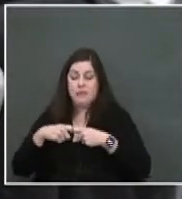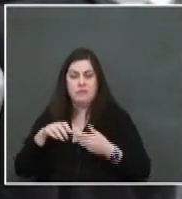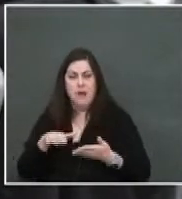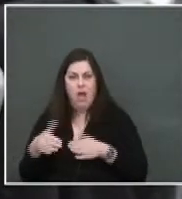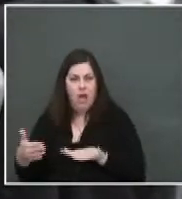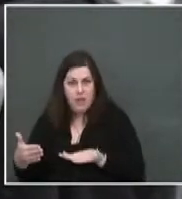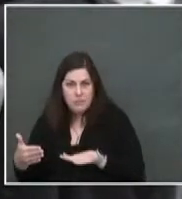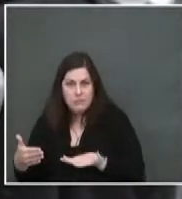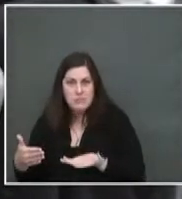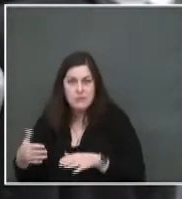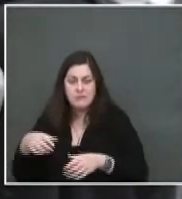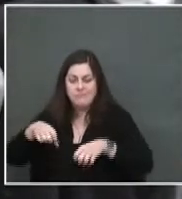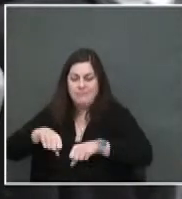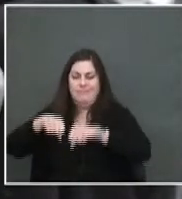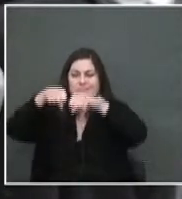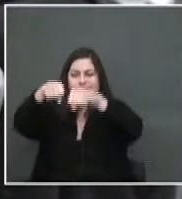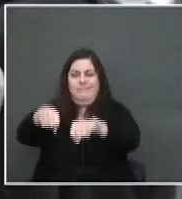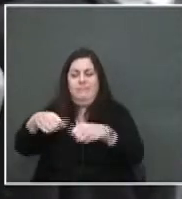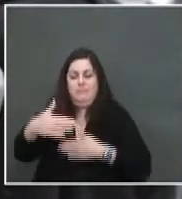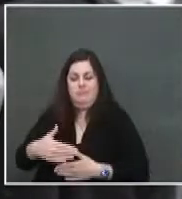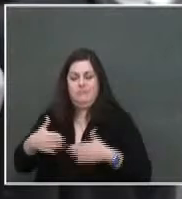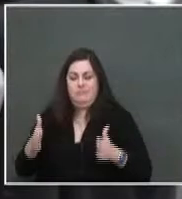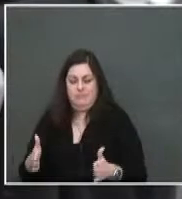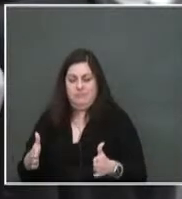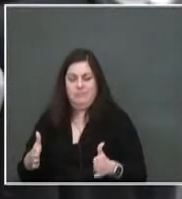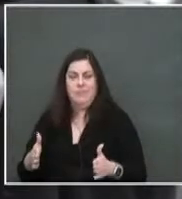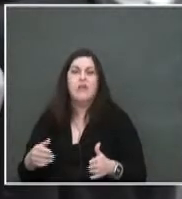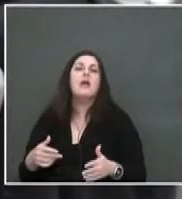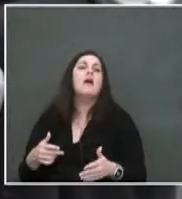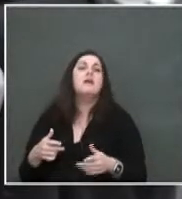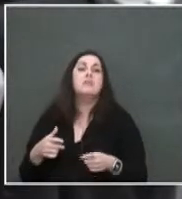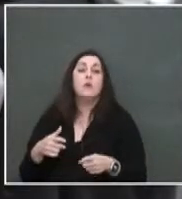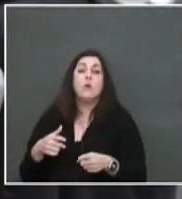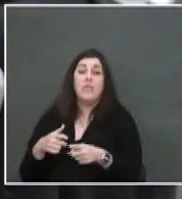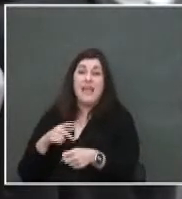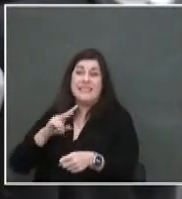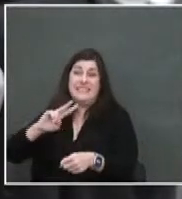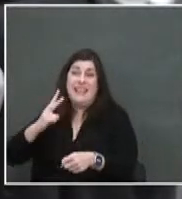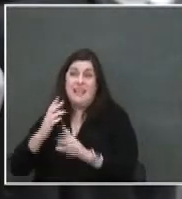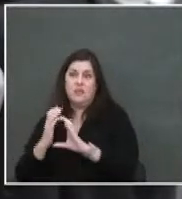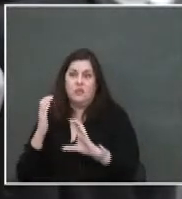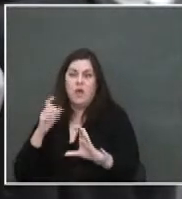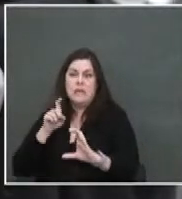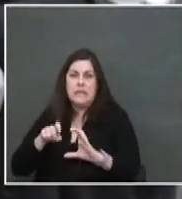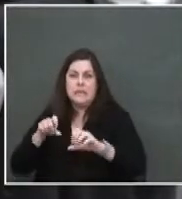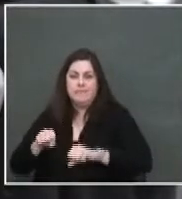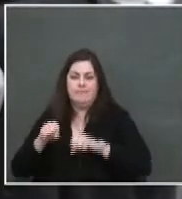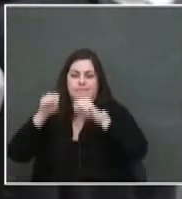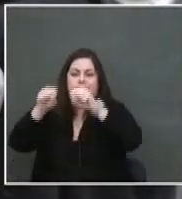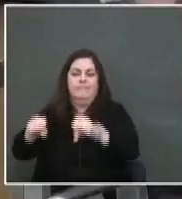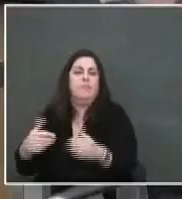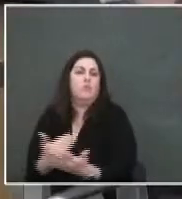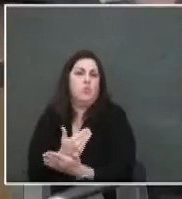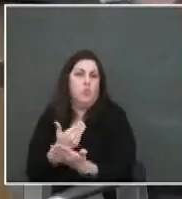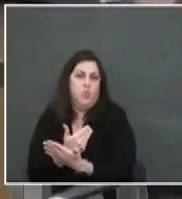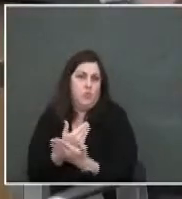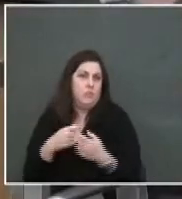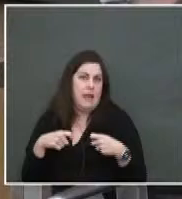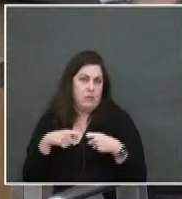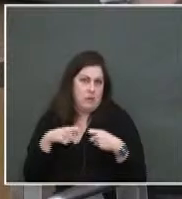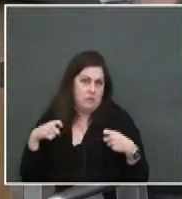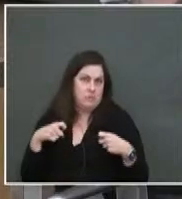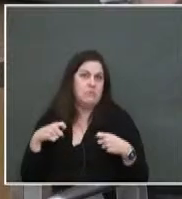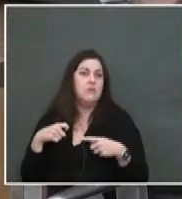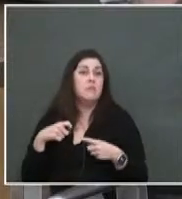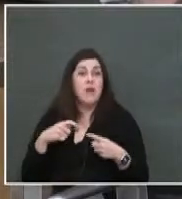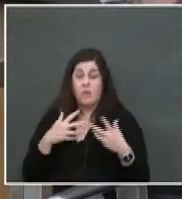the spare unit needed to have a battery replacement. Yeah, So that was the reason for the downtime. okay, but we're